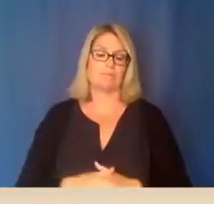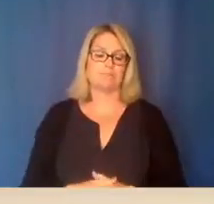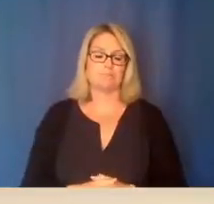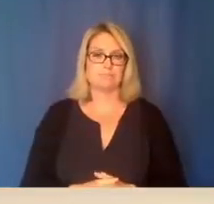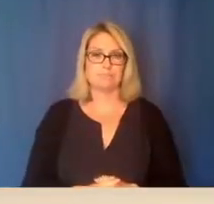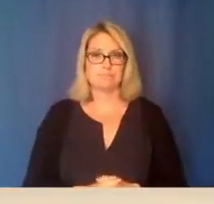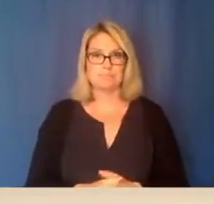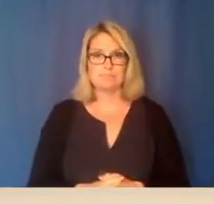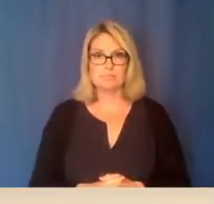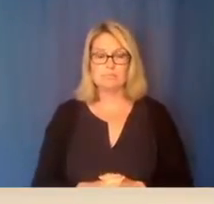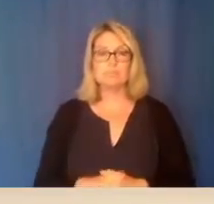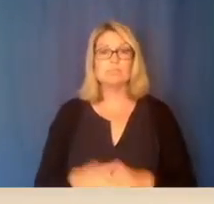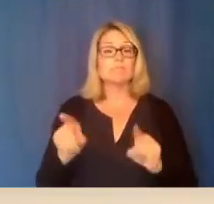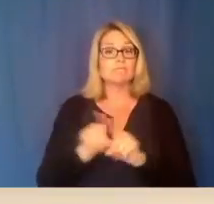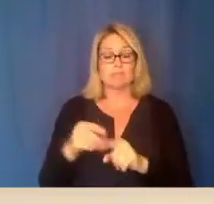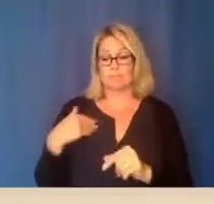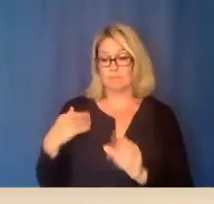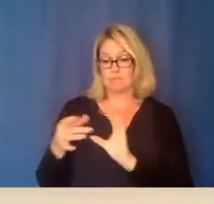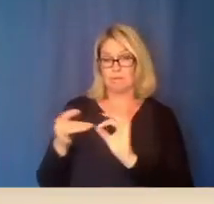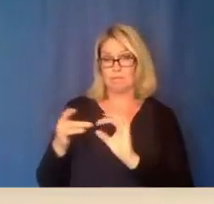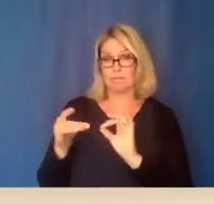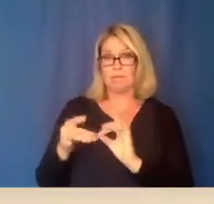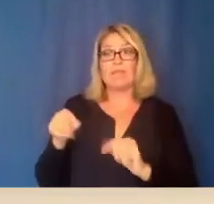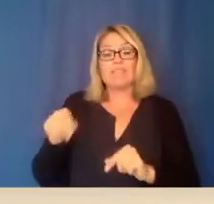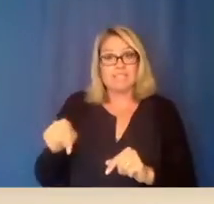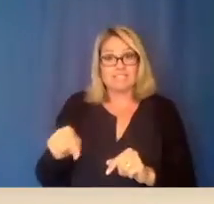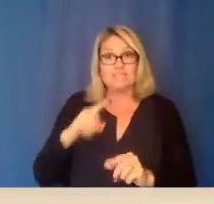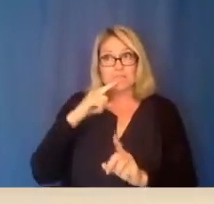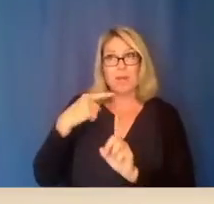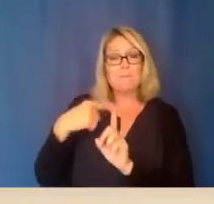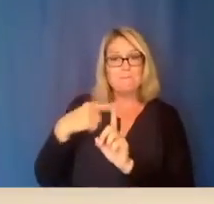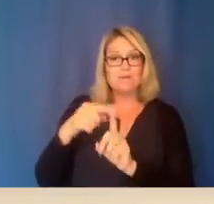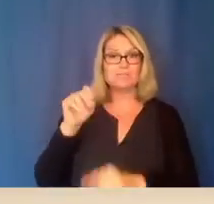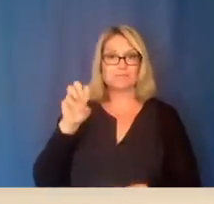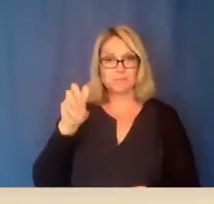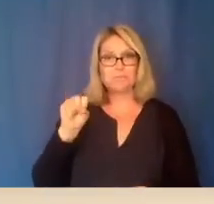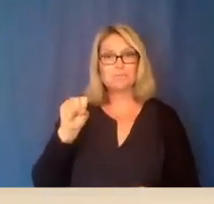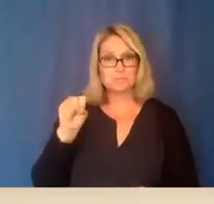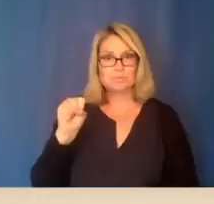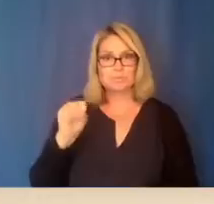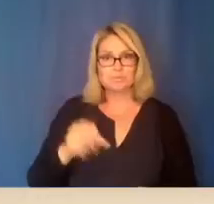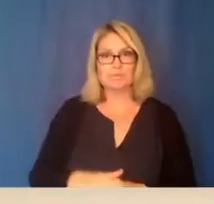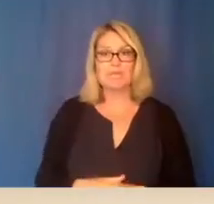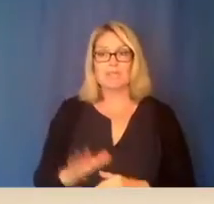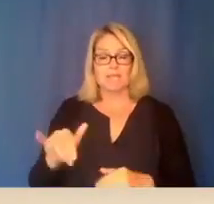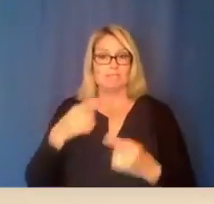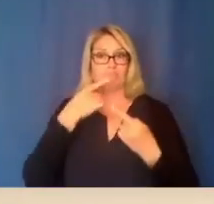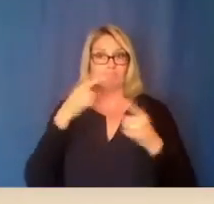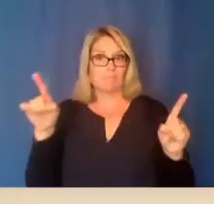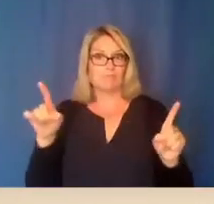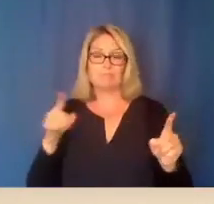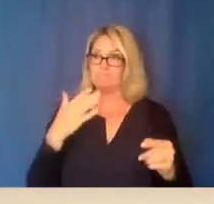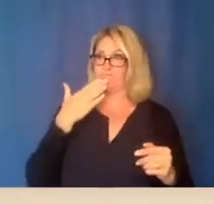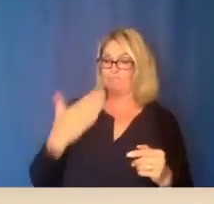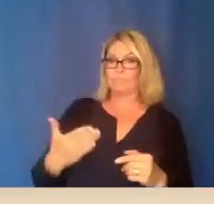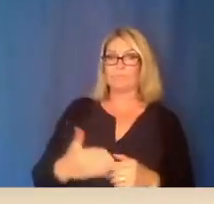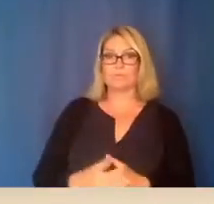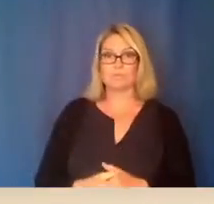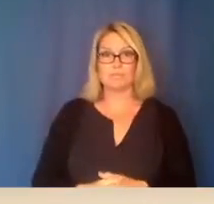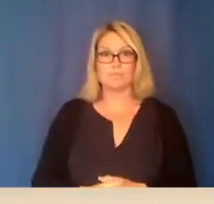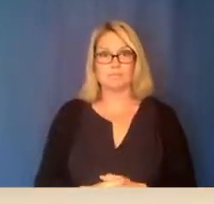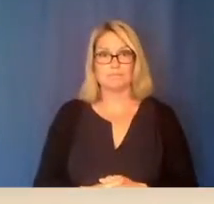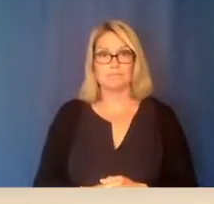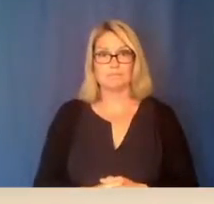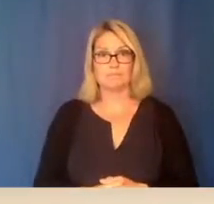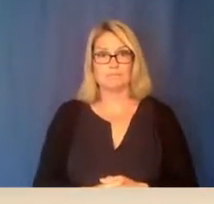As I said in the beginning, these are very positive steps and announcements, and it indicates that